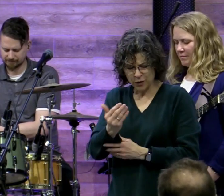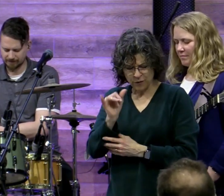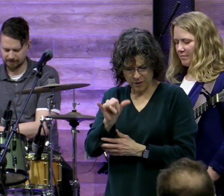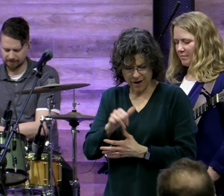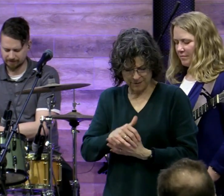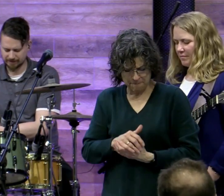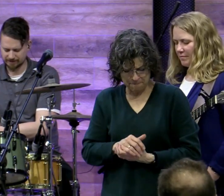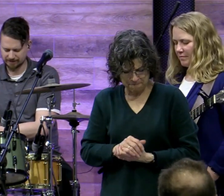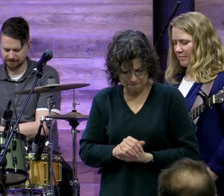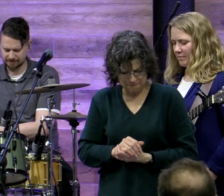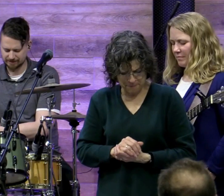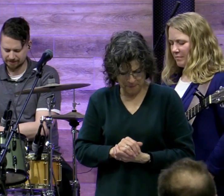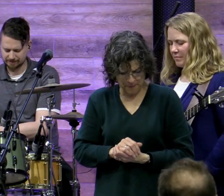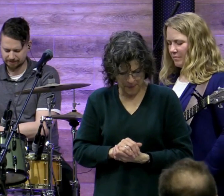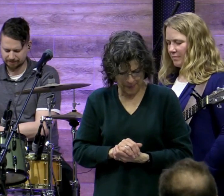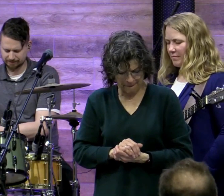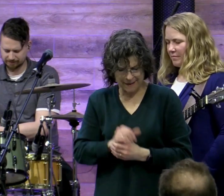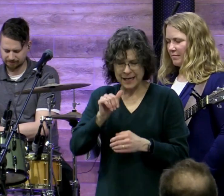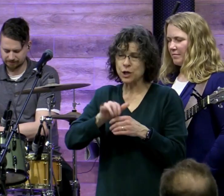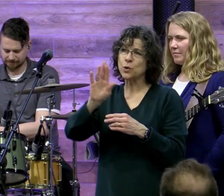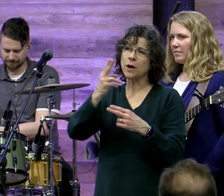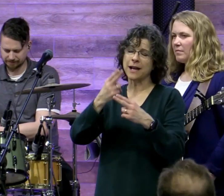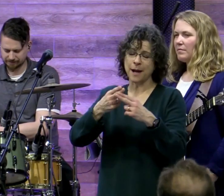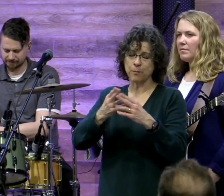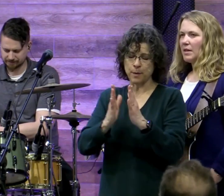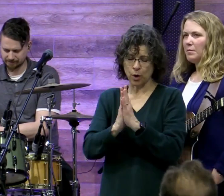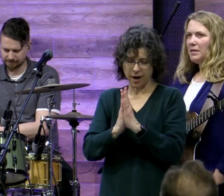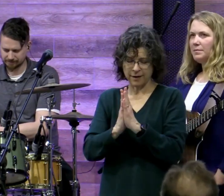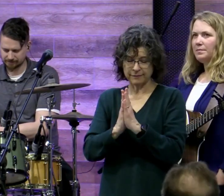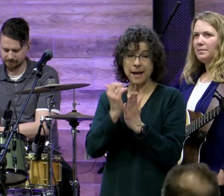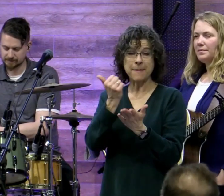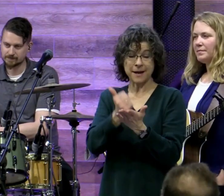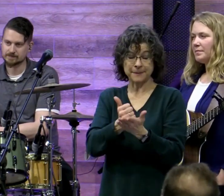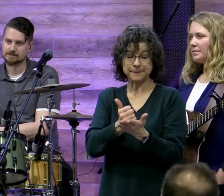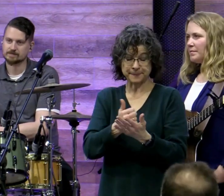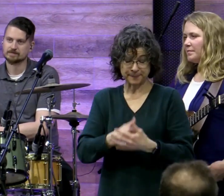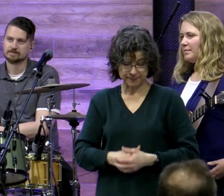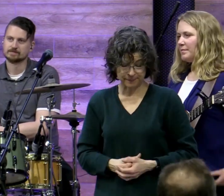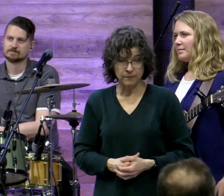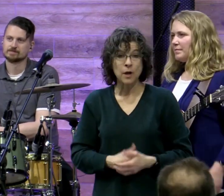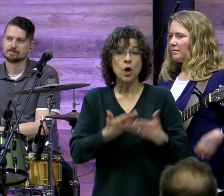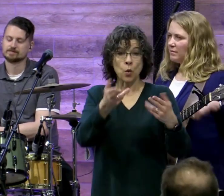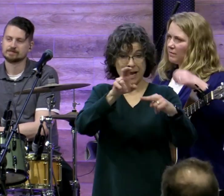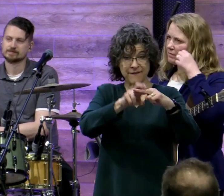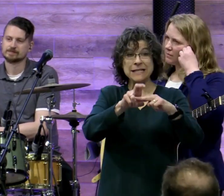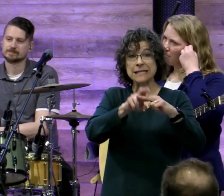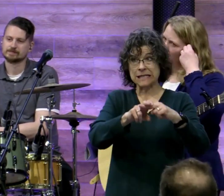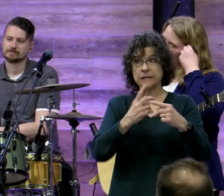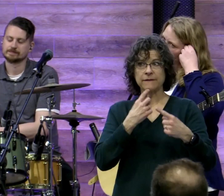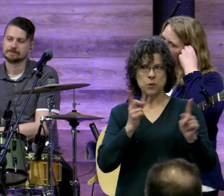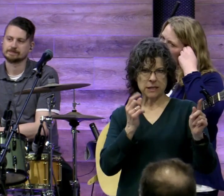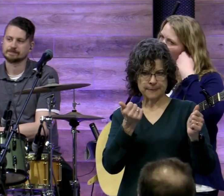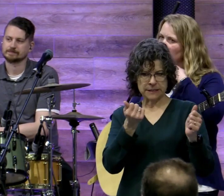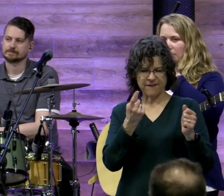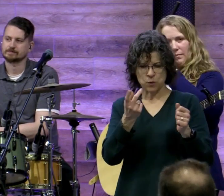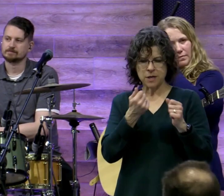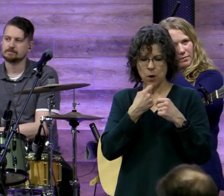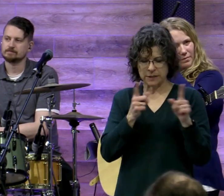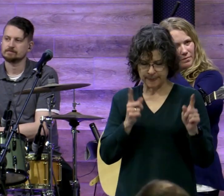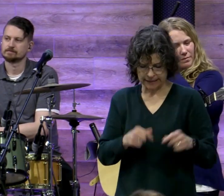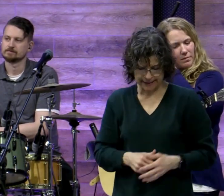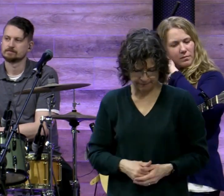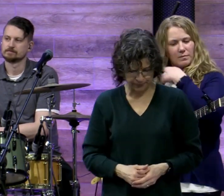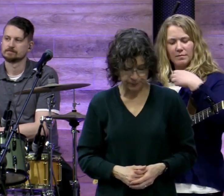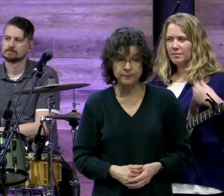reality. And in your name we pray, amen. You guys can have a seat. I've just got a couple announcements this